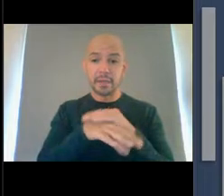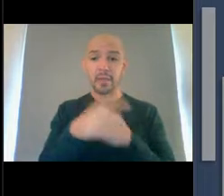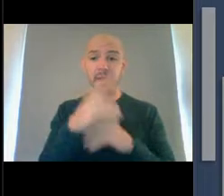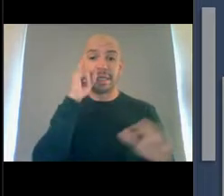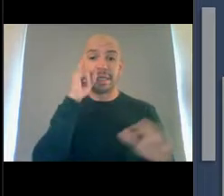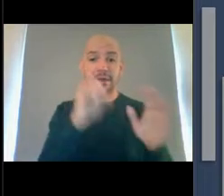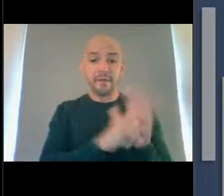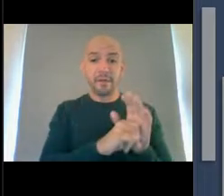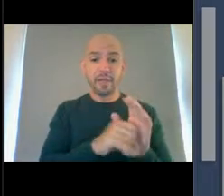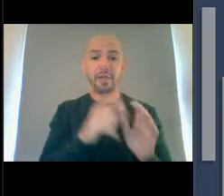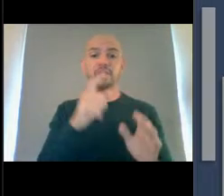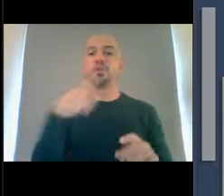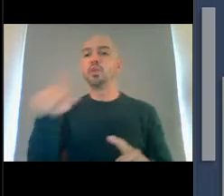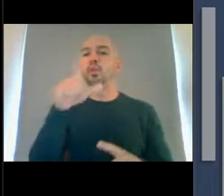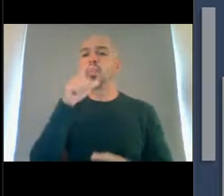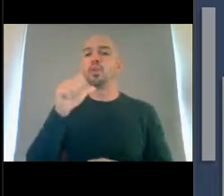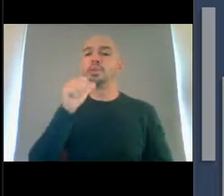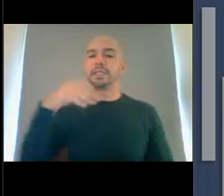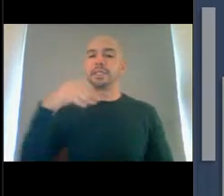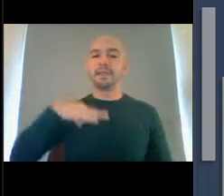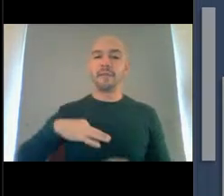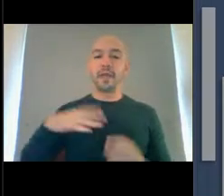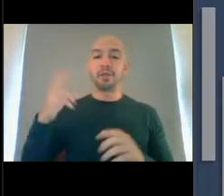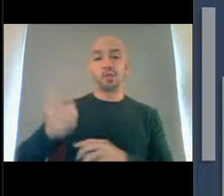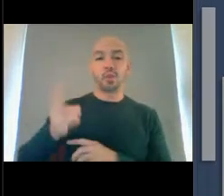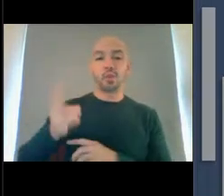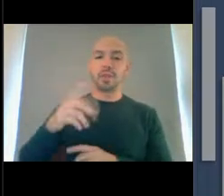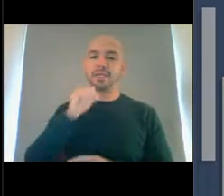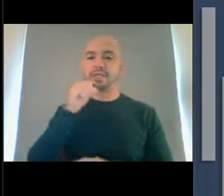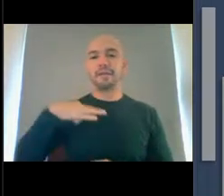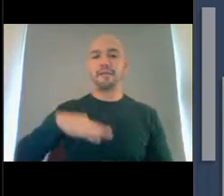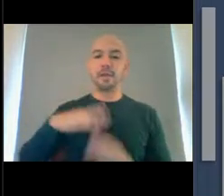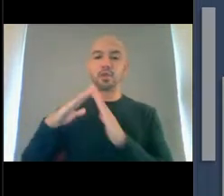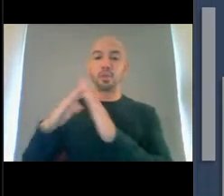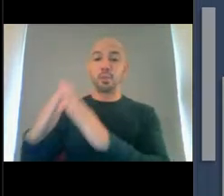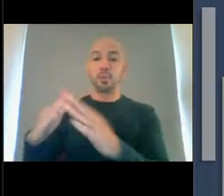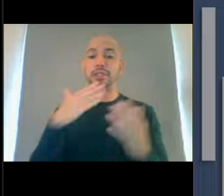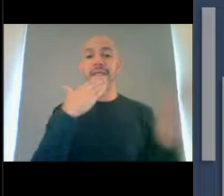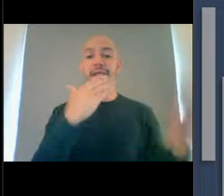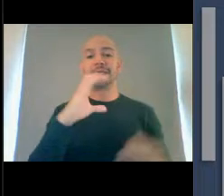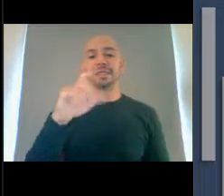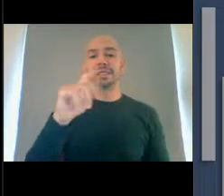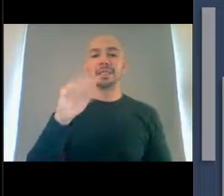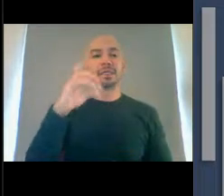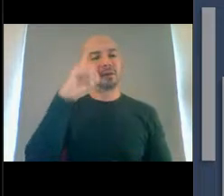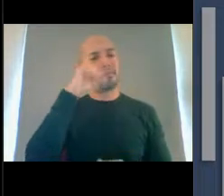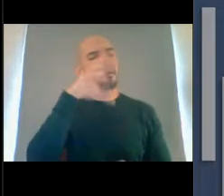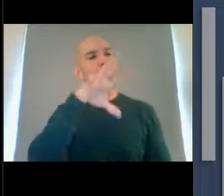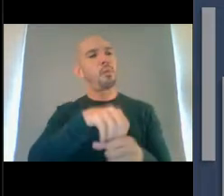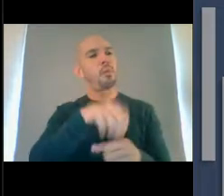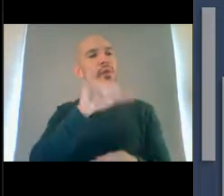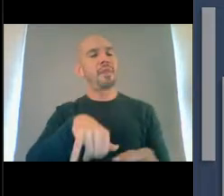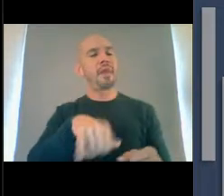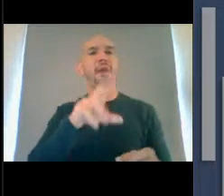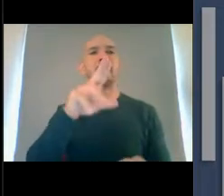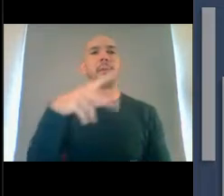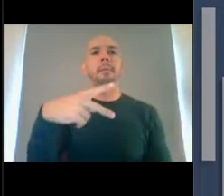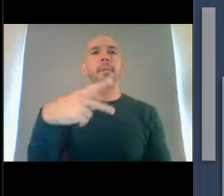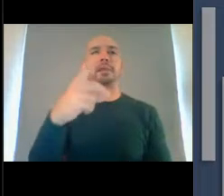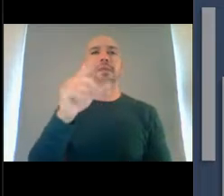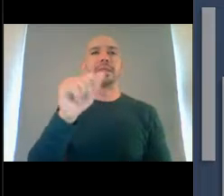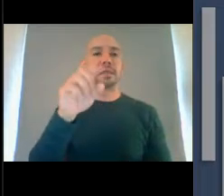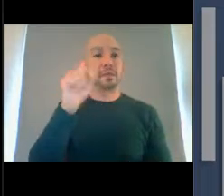disadvantaged and marginalized communities along with their needs input and improvements we thank the ctc for incorporating these updates as a step forward on advancing racial